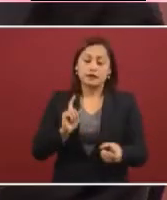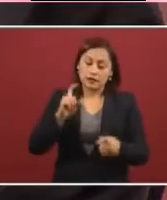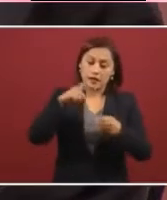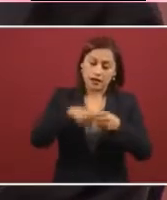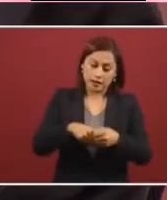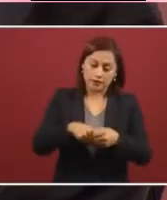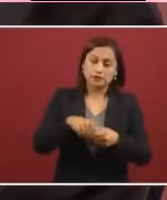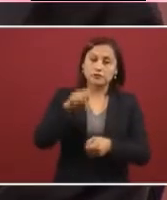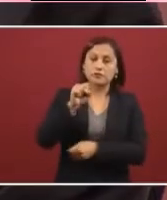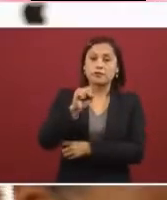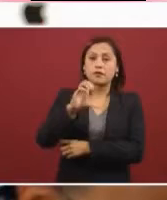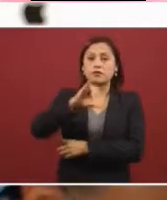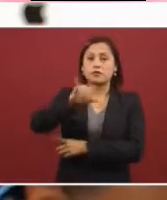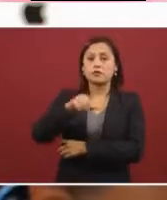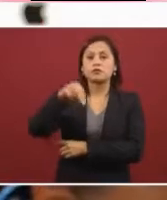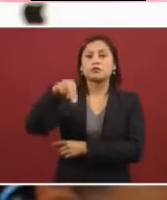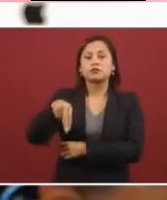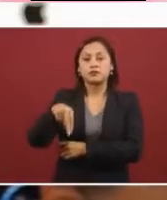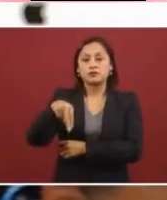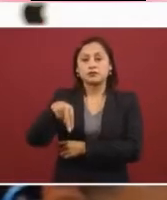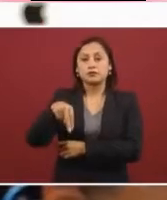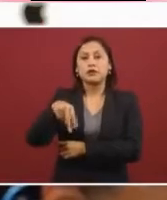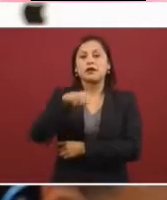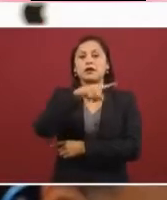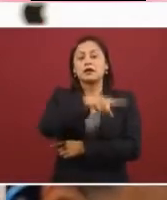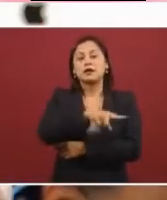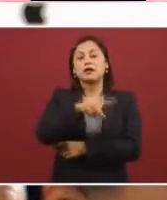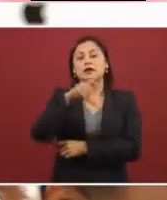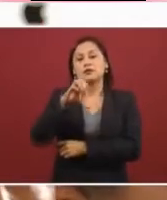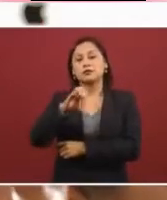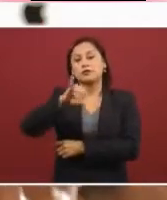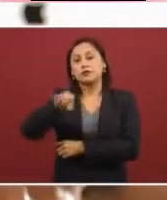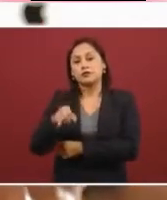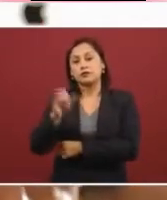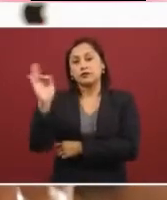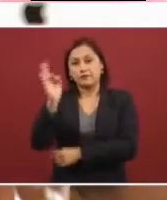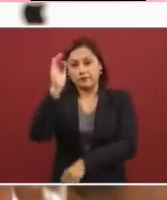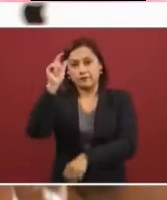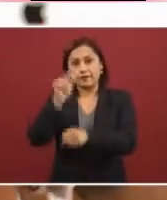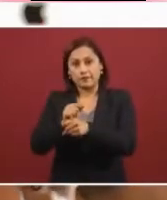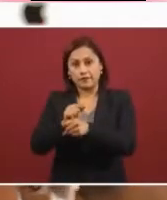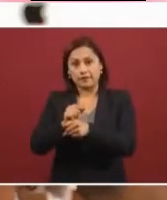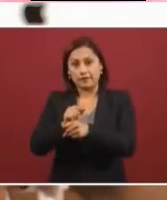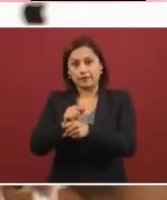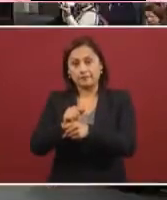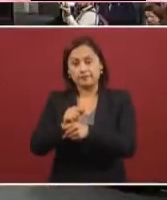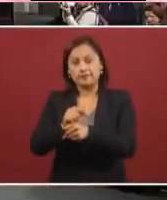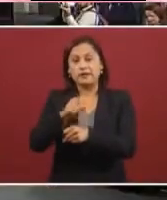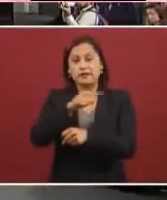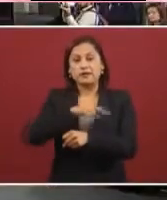And she's part of the Supreme Court Justice, and she's doing these things.